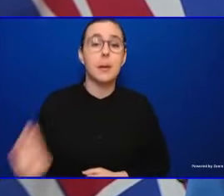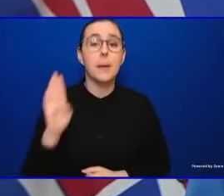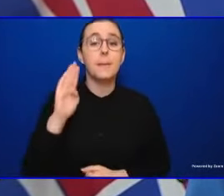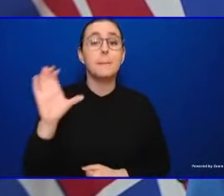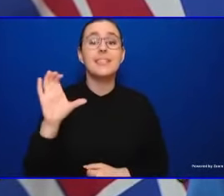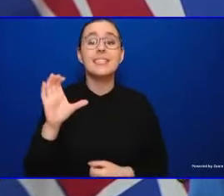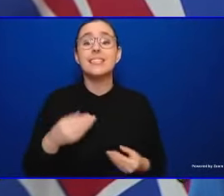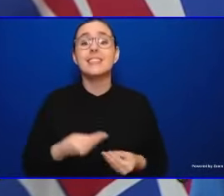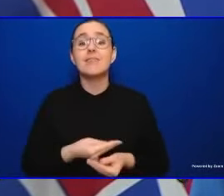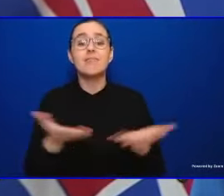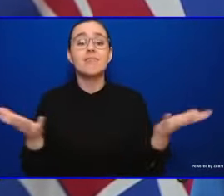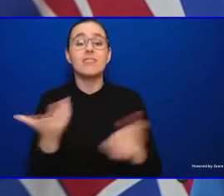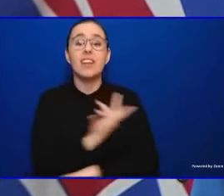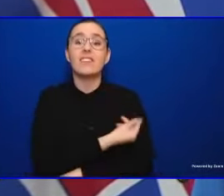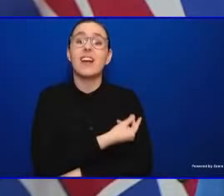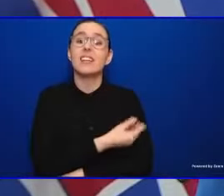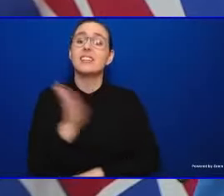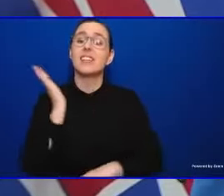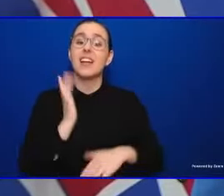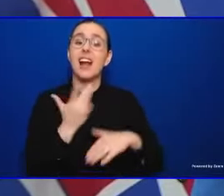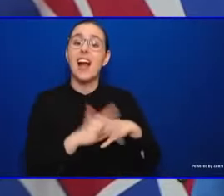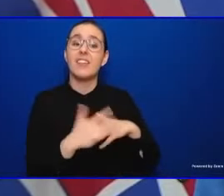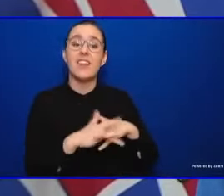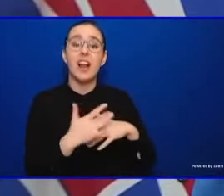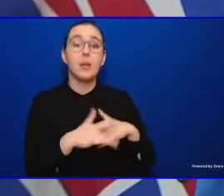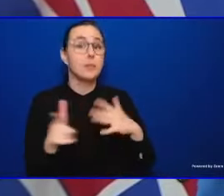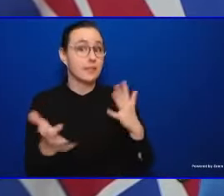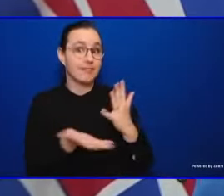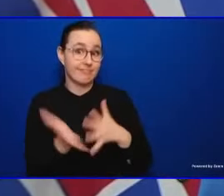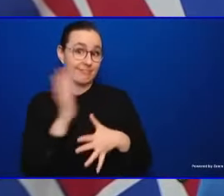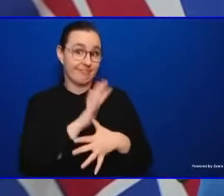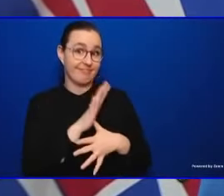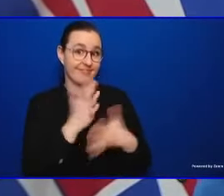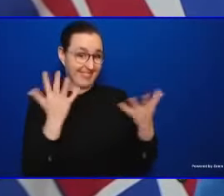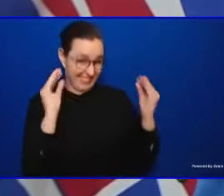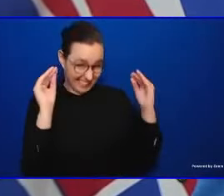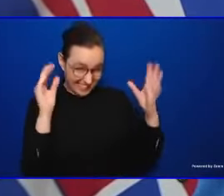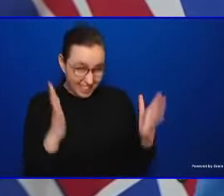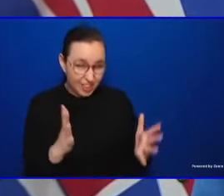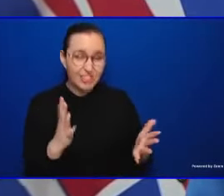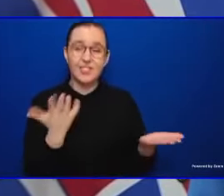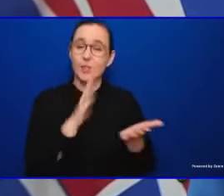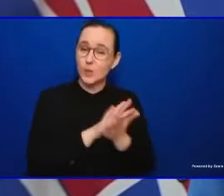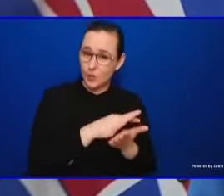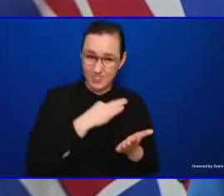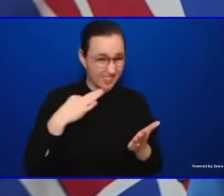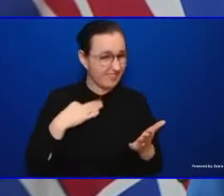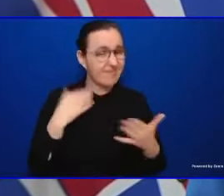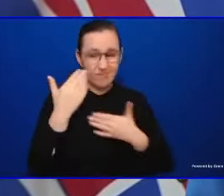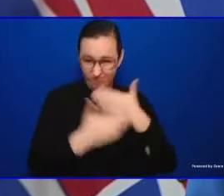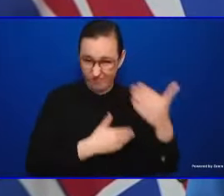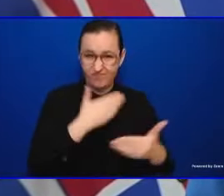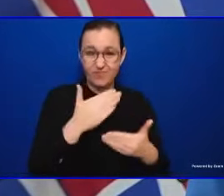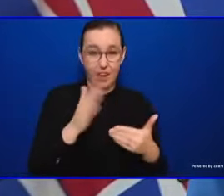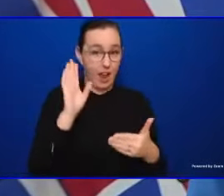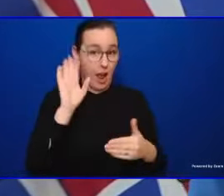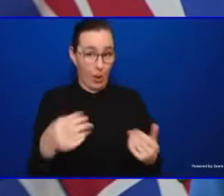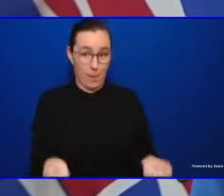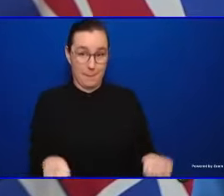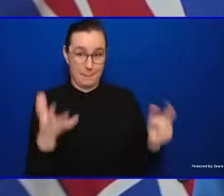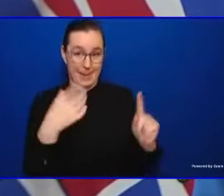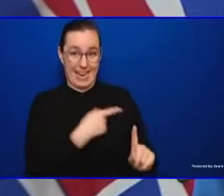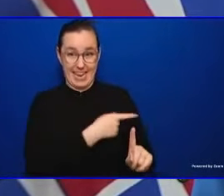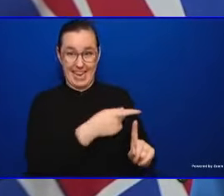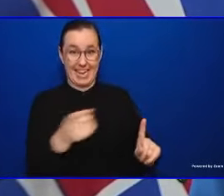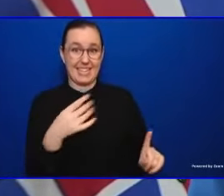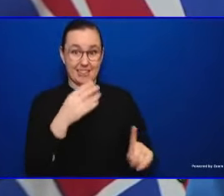And I understand that many teachers and school staff will have already received their boosters or are in the process of receiving their invitations to